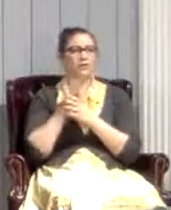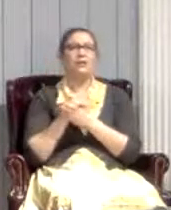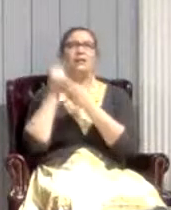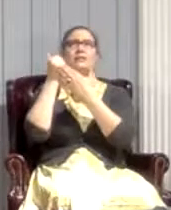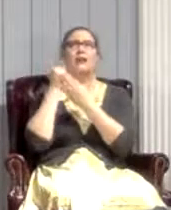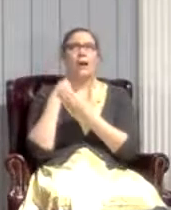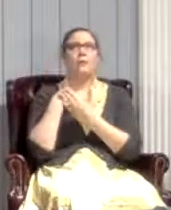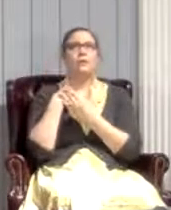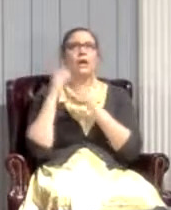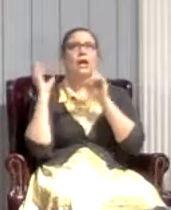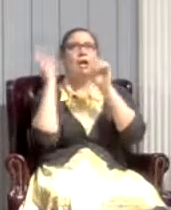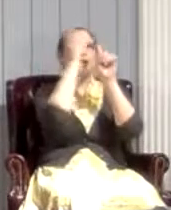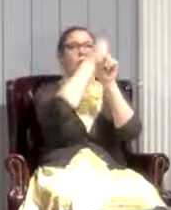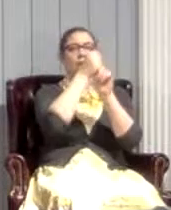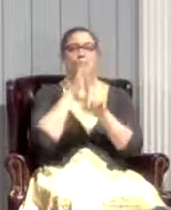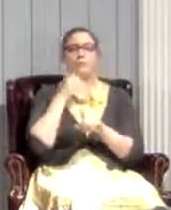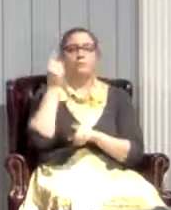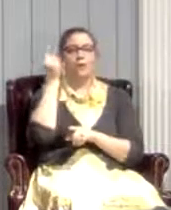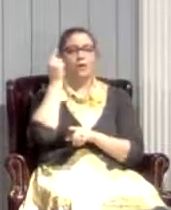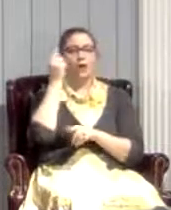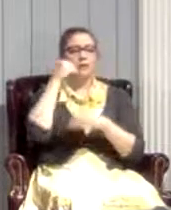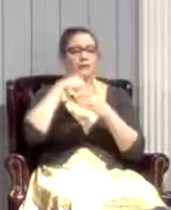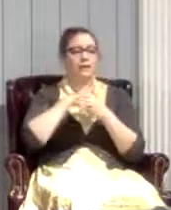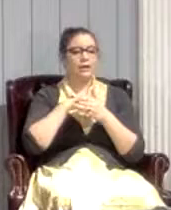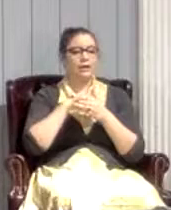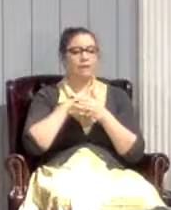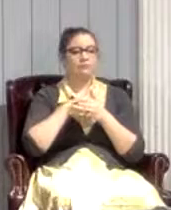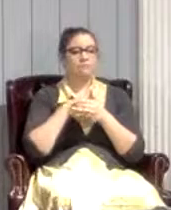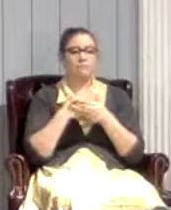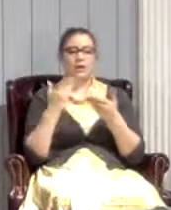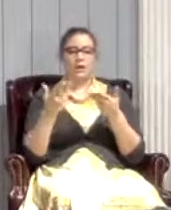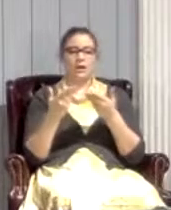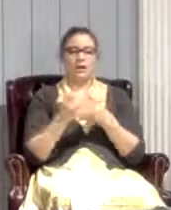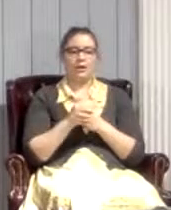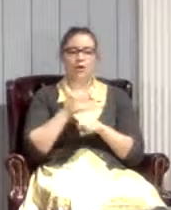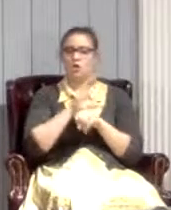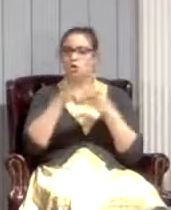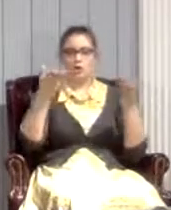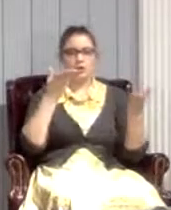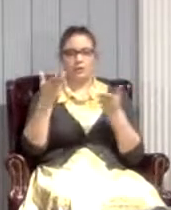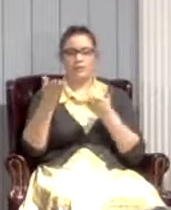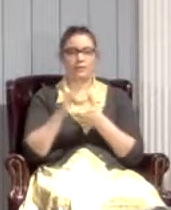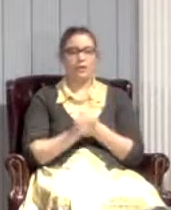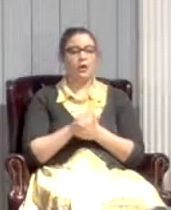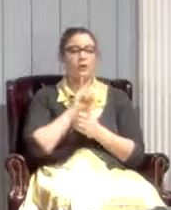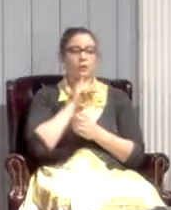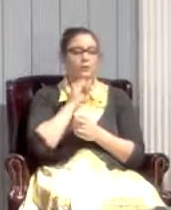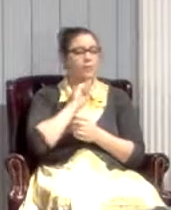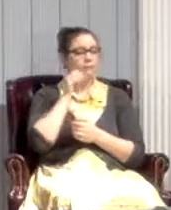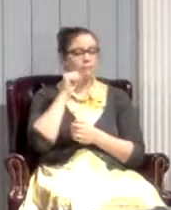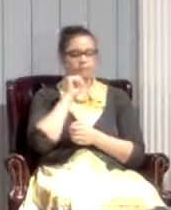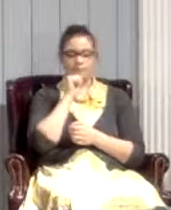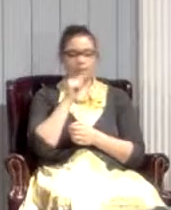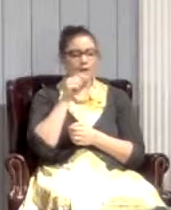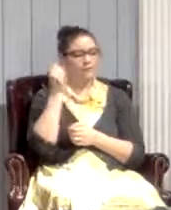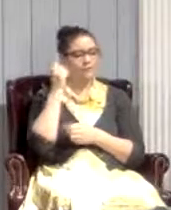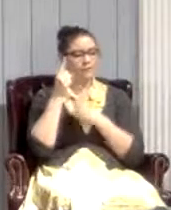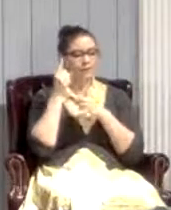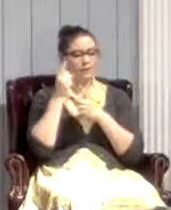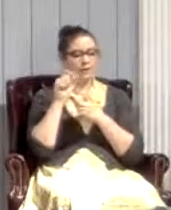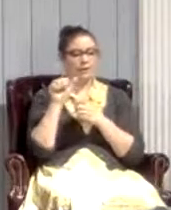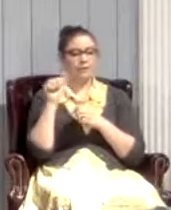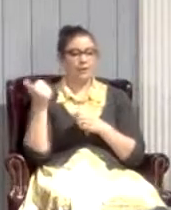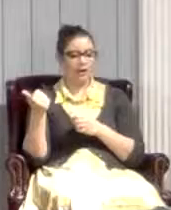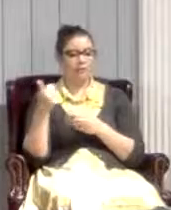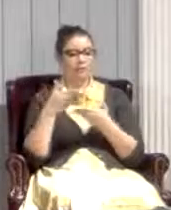when I'm in a church service so that I'm not thinking about other things. I want to be focused on. But what he's saying here is he said, to